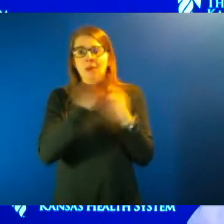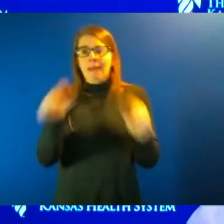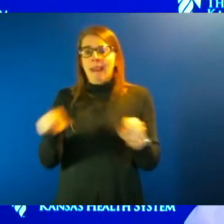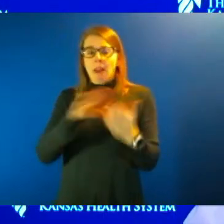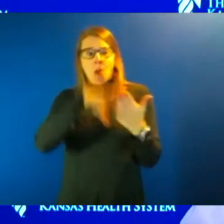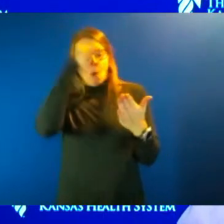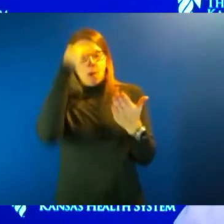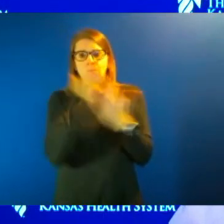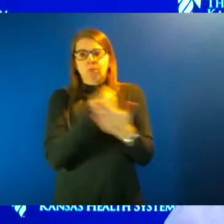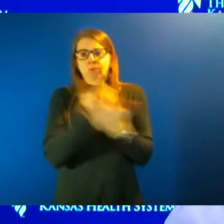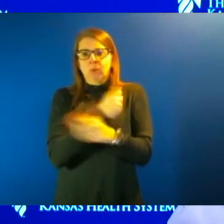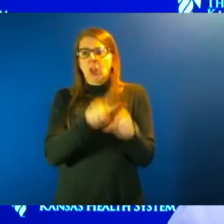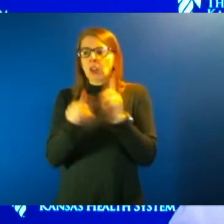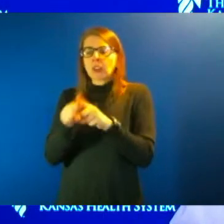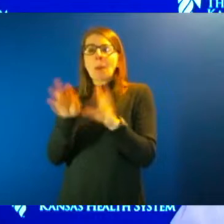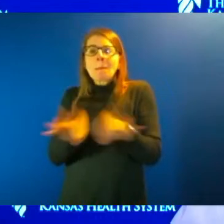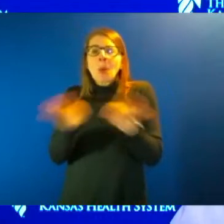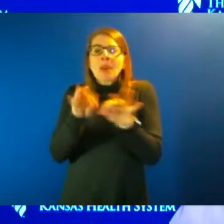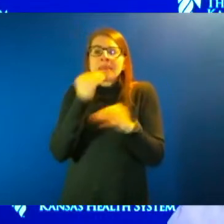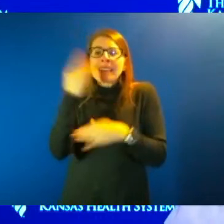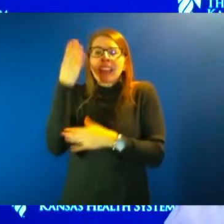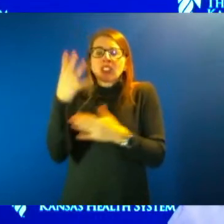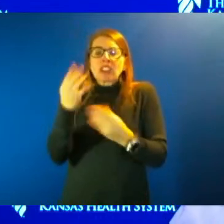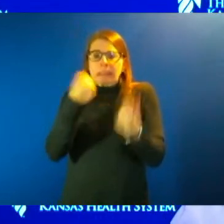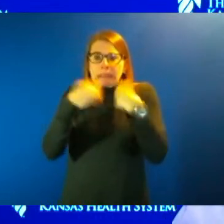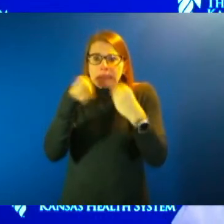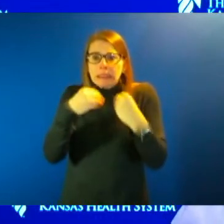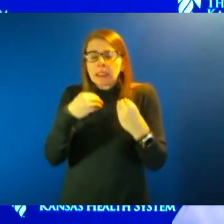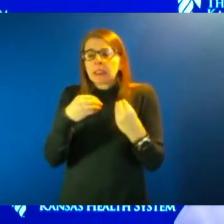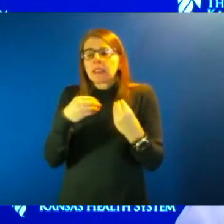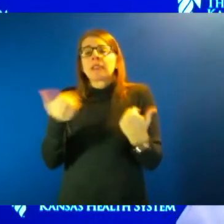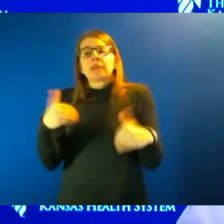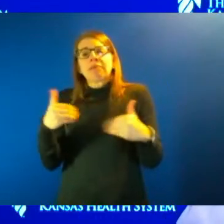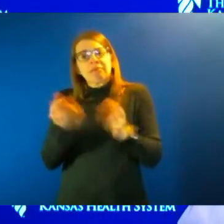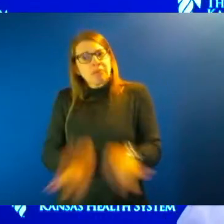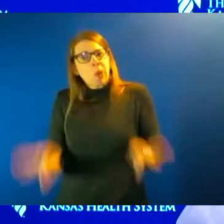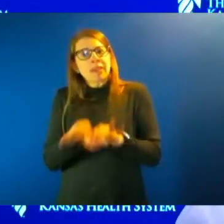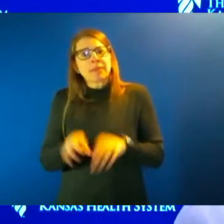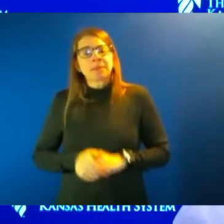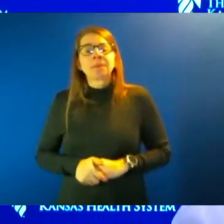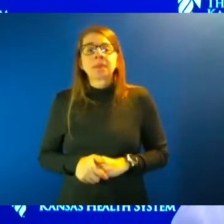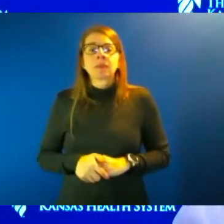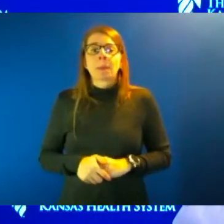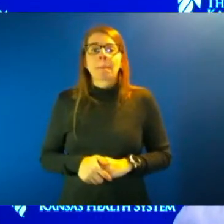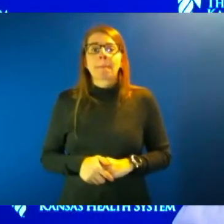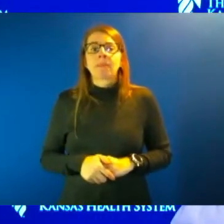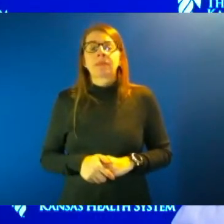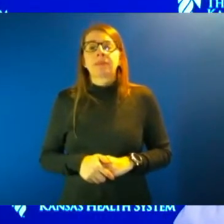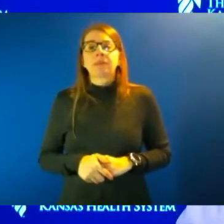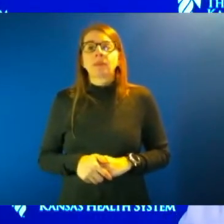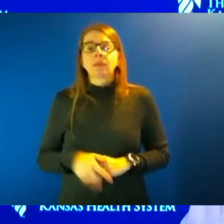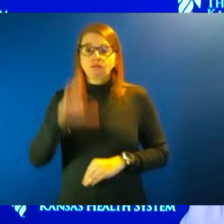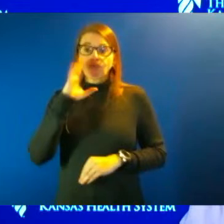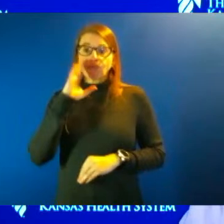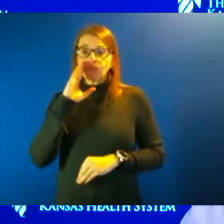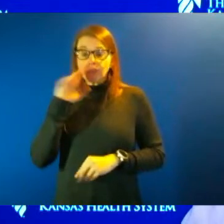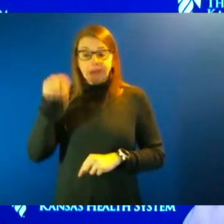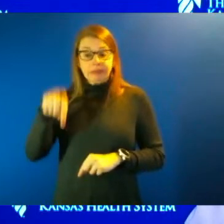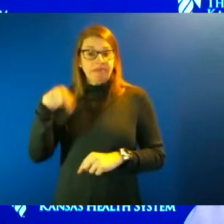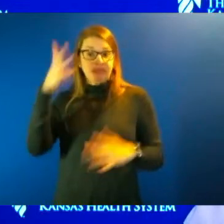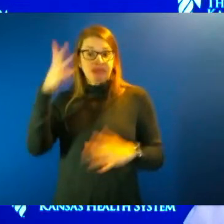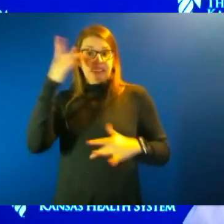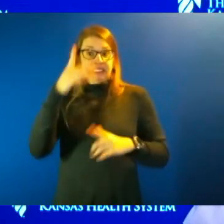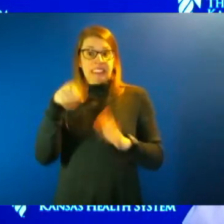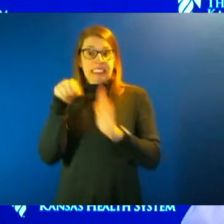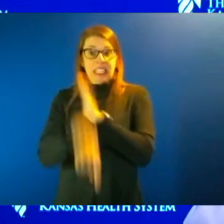vital lunches and those meals that are so important. And so, we hear that, well, this disease doesn't really kill as